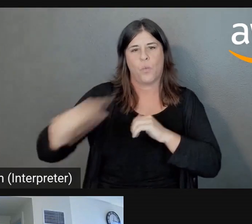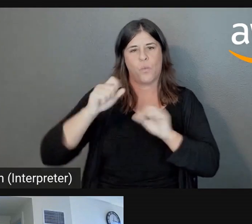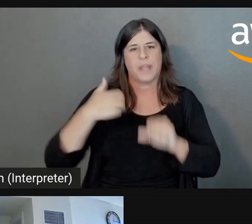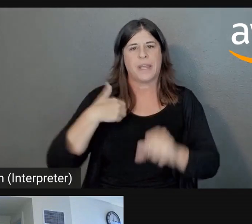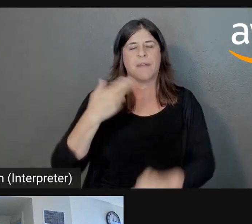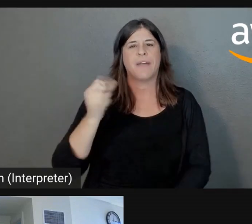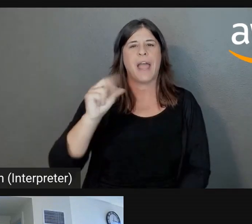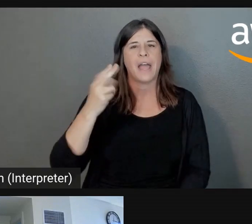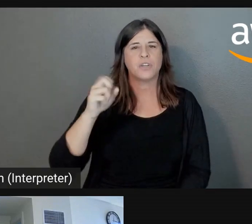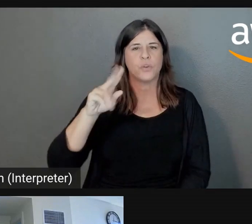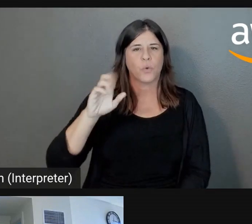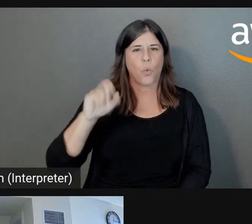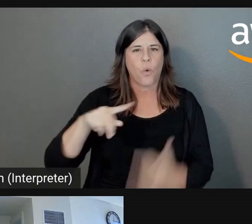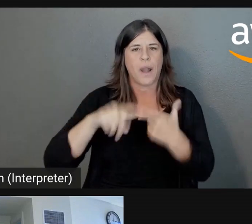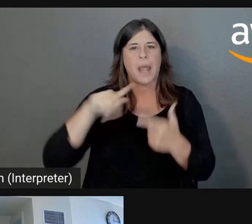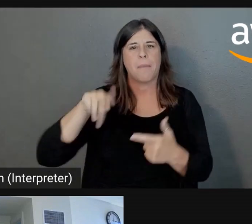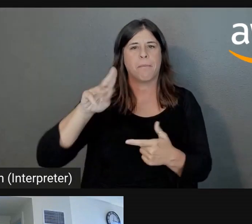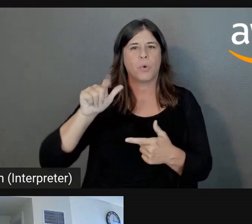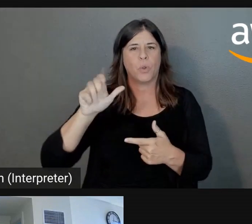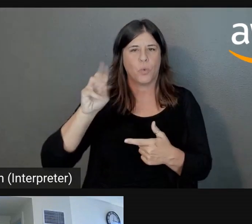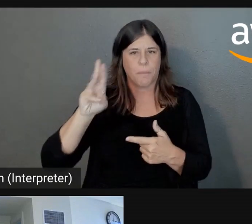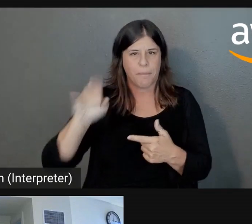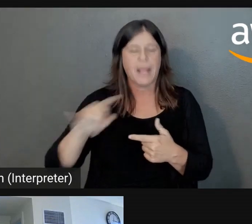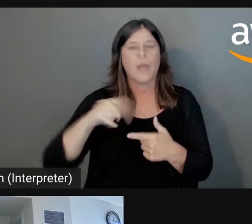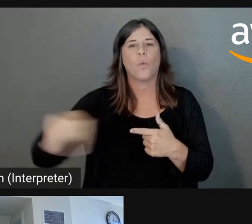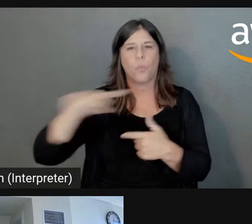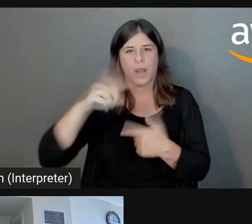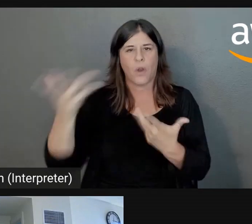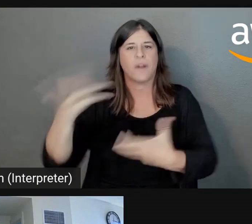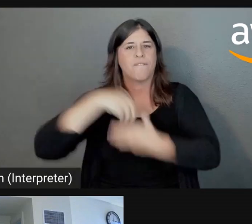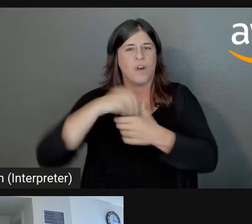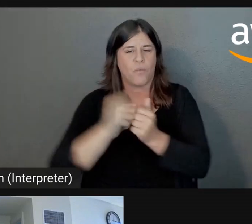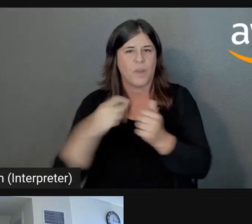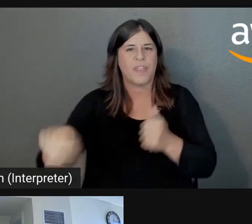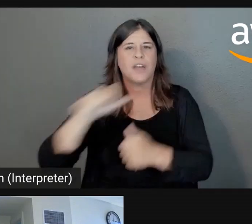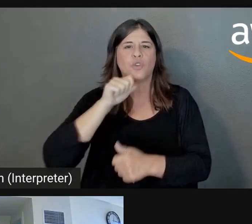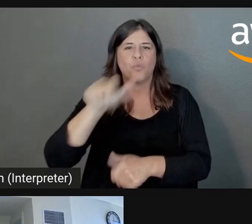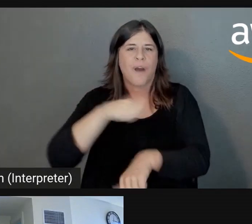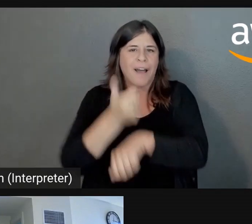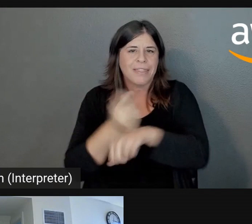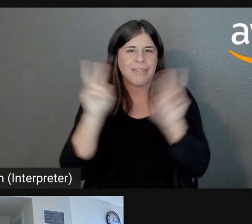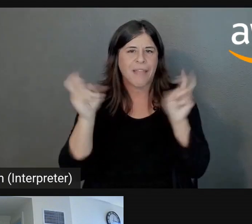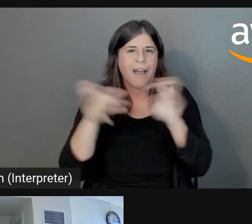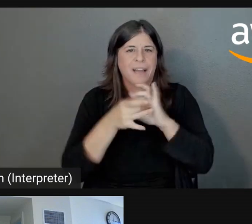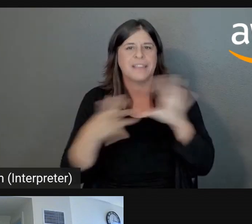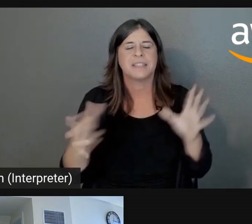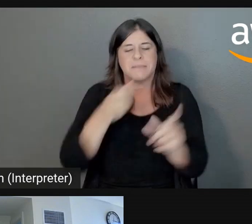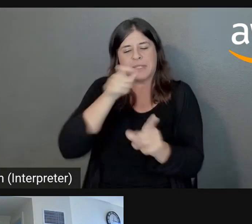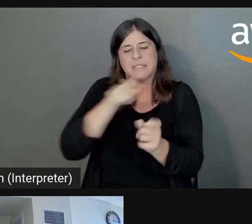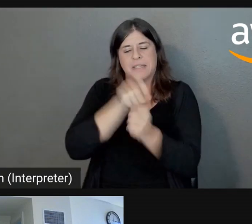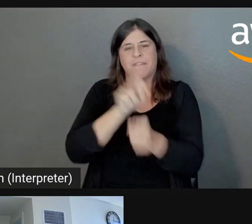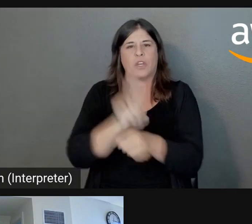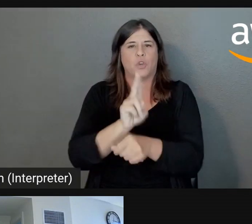Pulumi, integrate their solutions with Cloud Control API to unlock this specific use case.